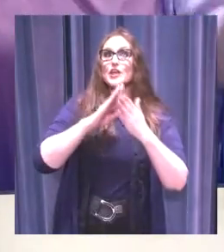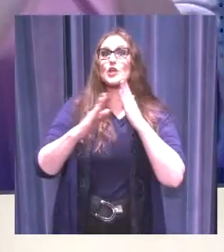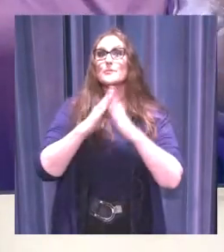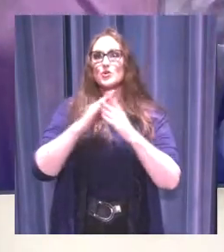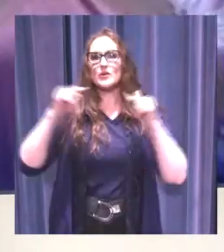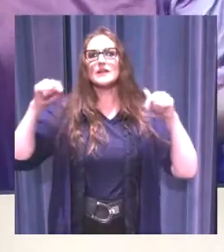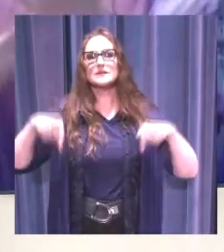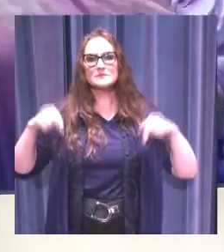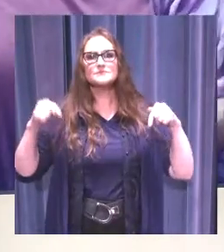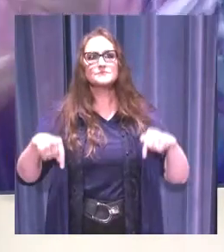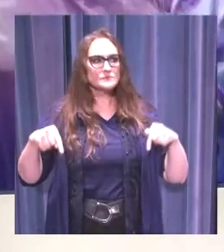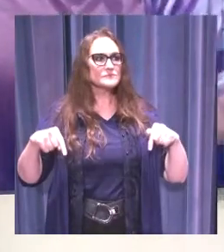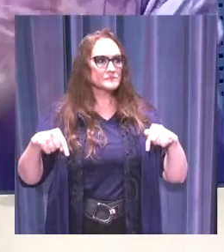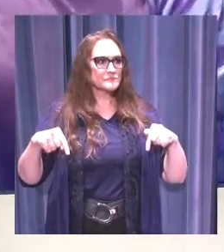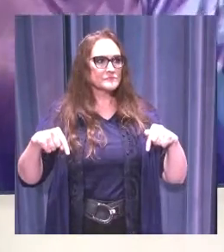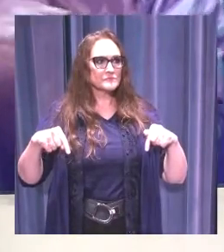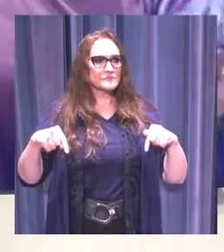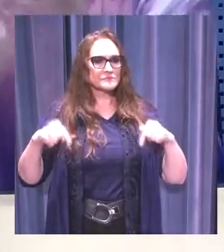are.